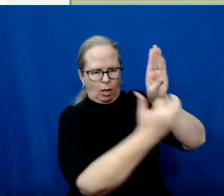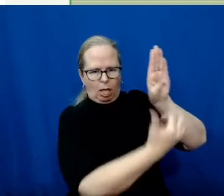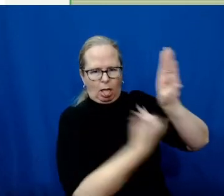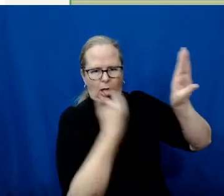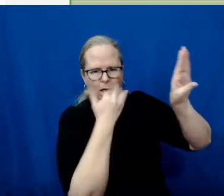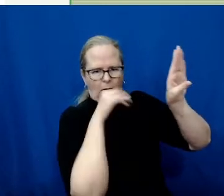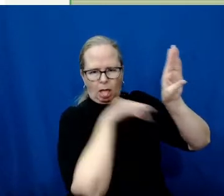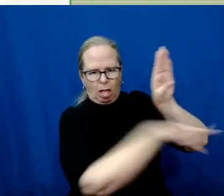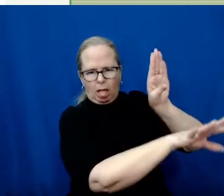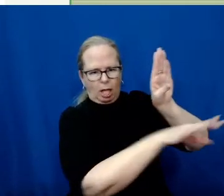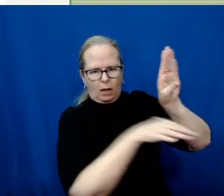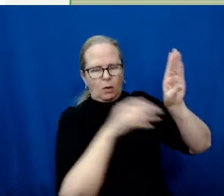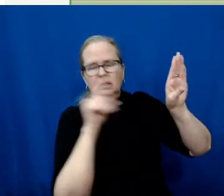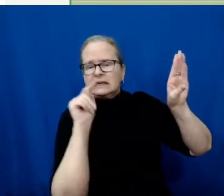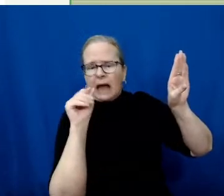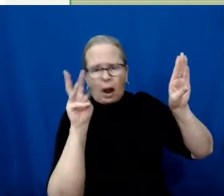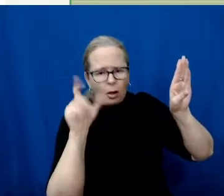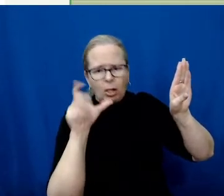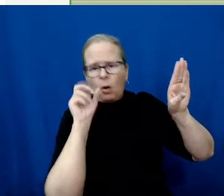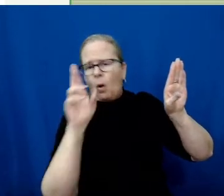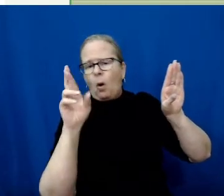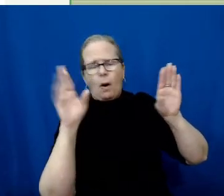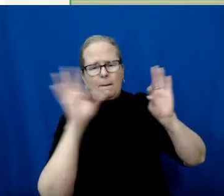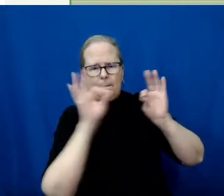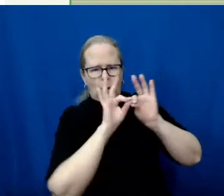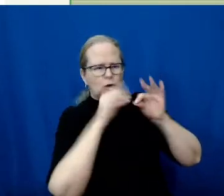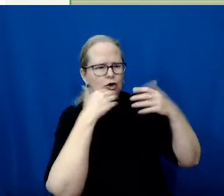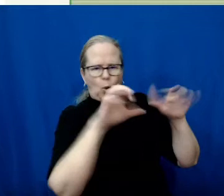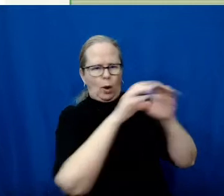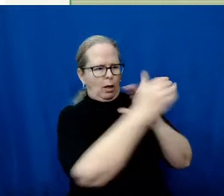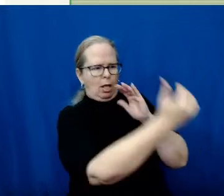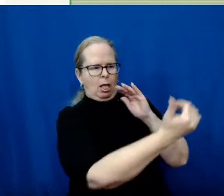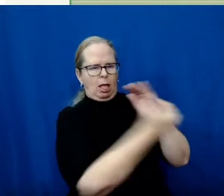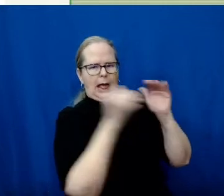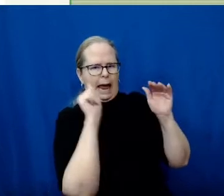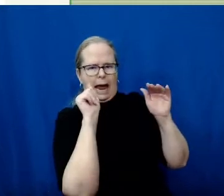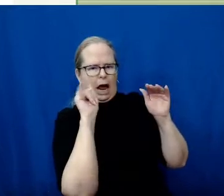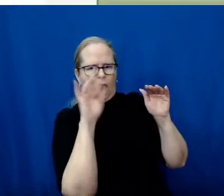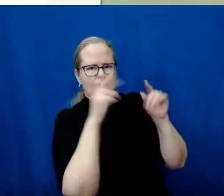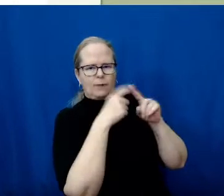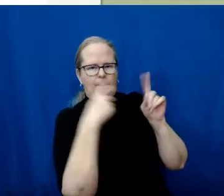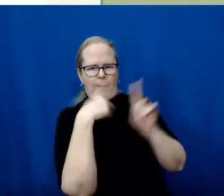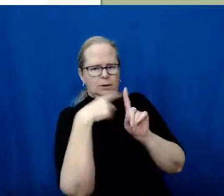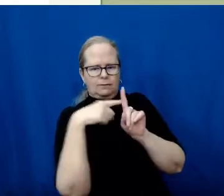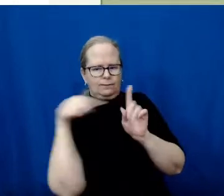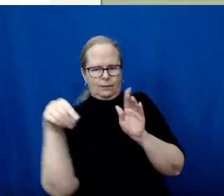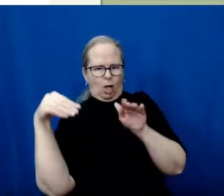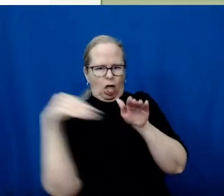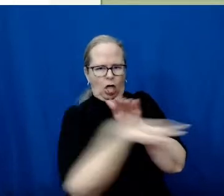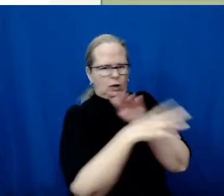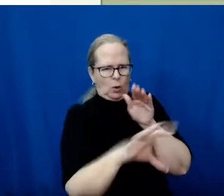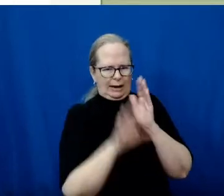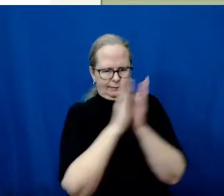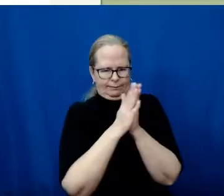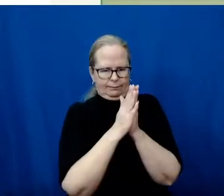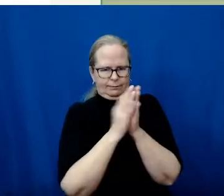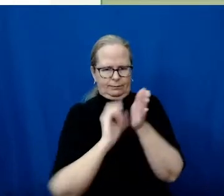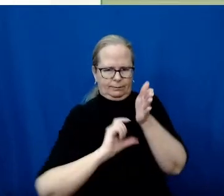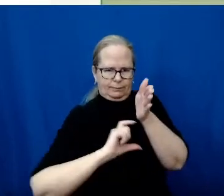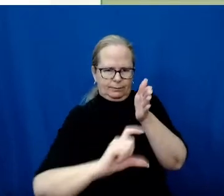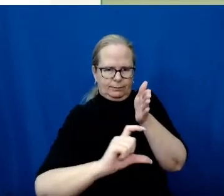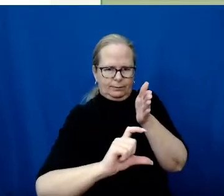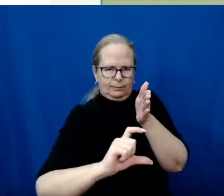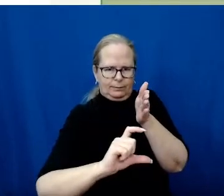that bedroom into the hallway or any to adjoining spaces. And then the next thing we want to do is we want to open